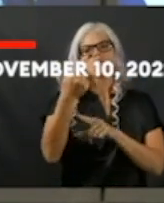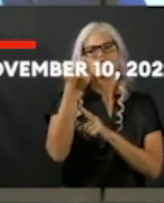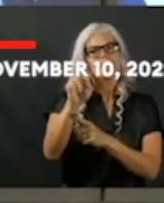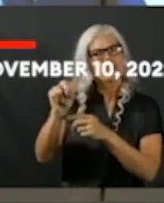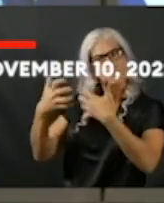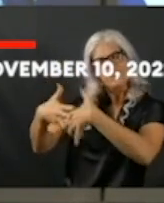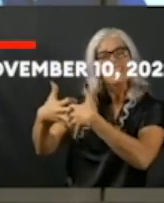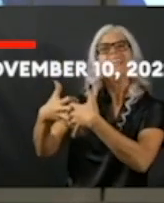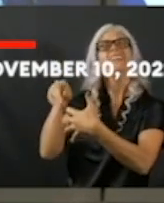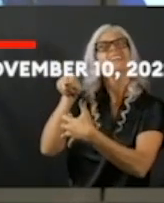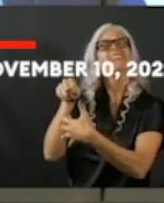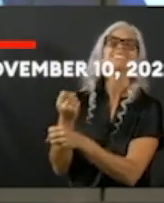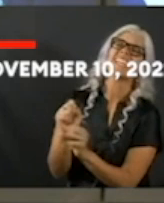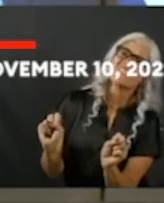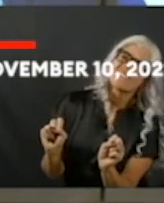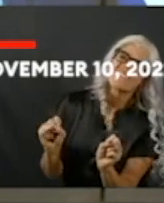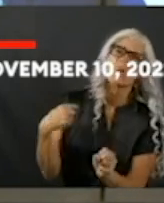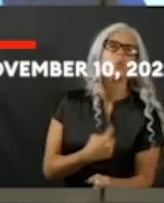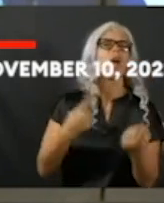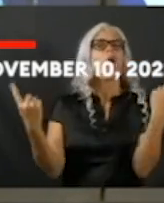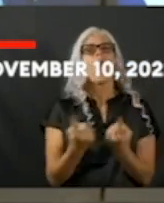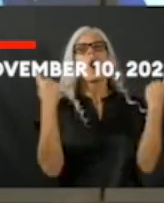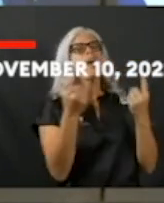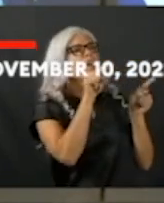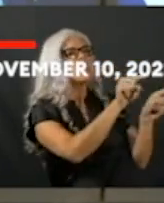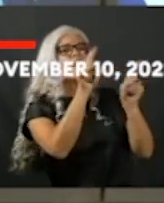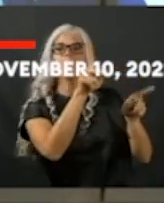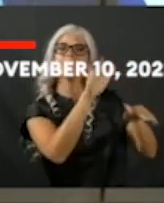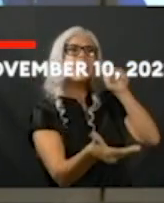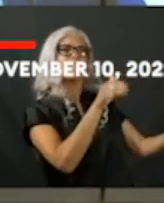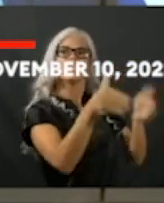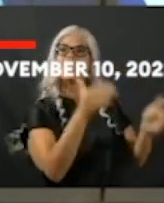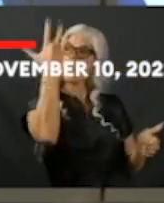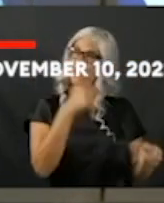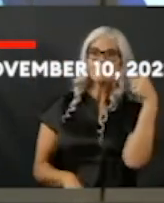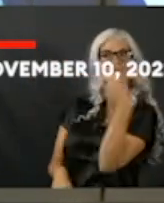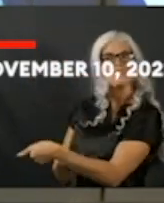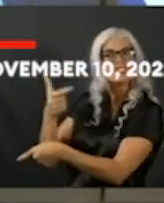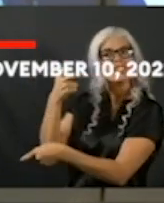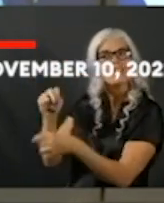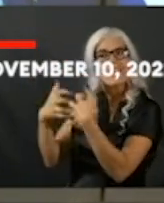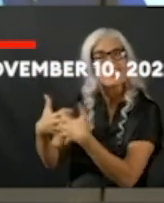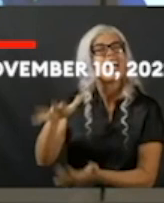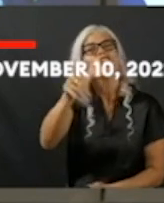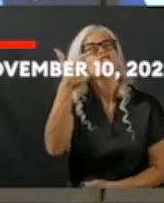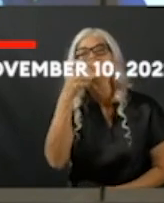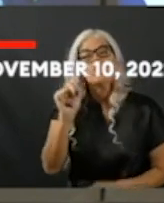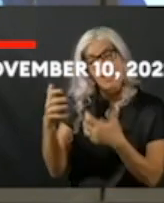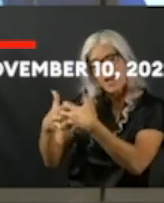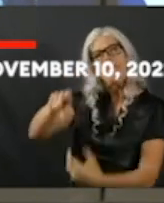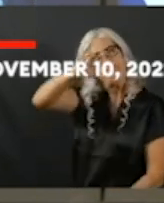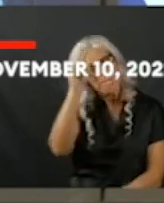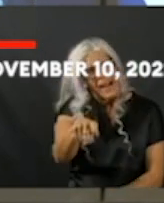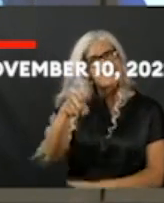We continue to have disaster deaths related to generators. Remember, keep those generators outside and 20 feet